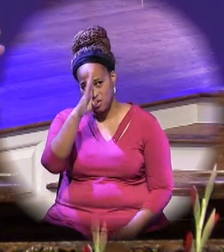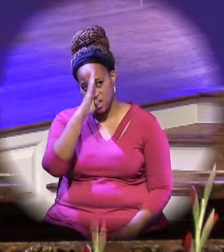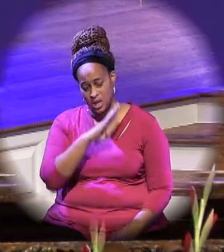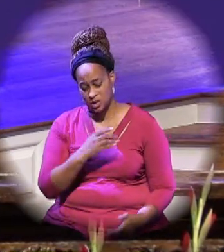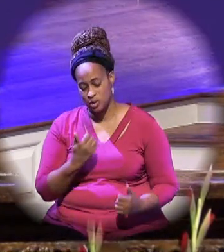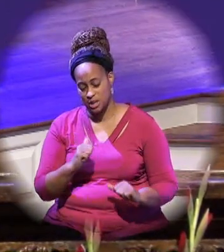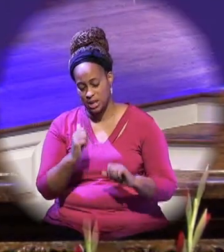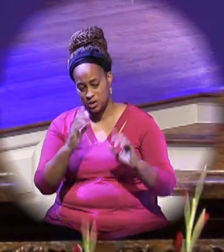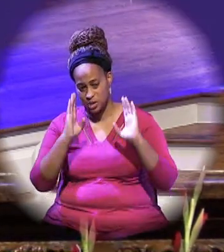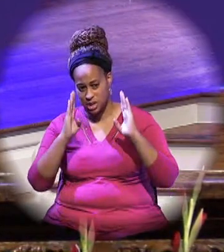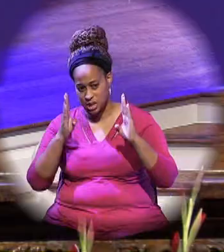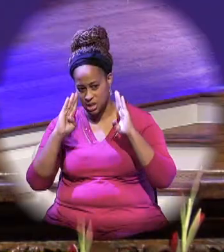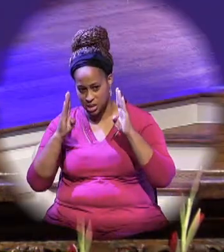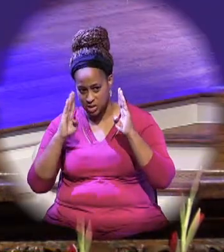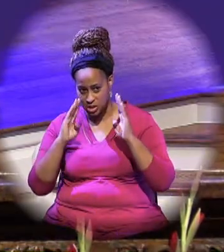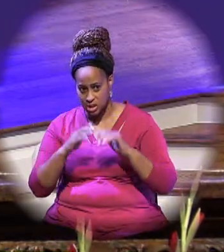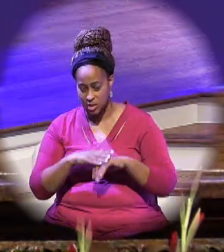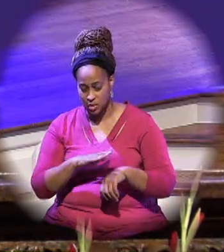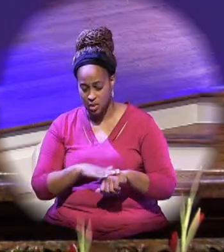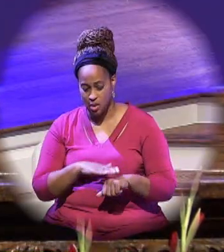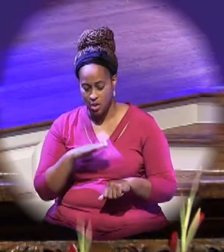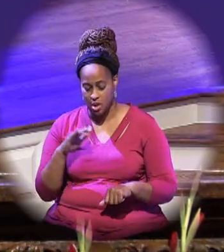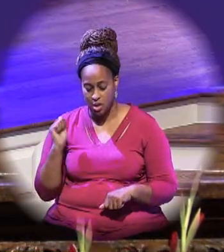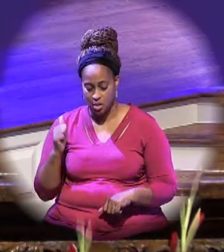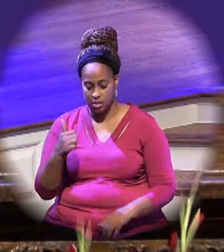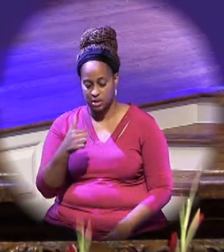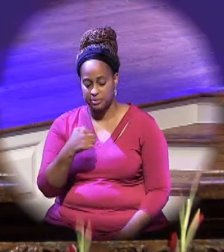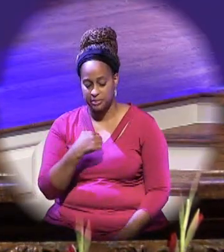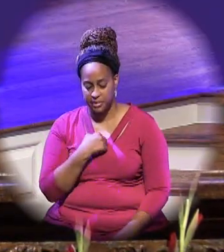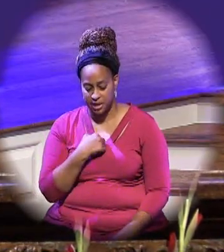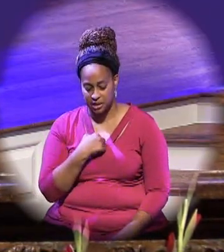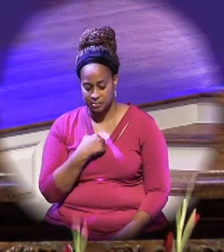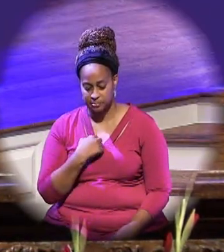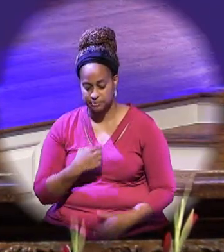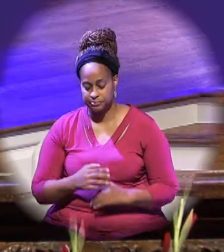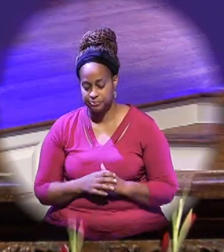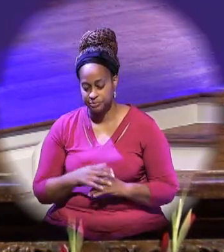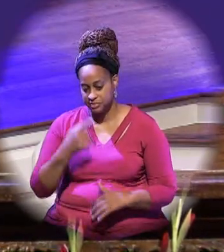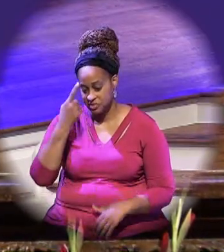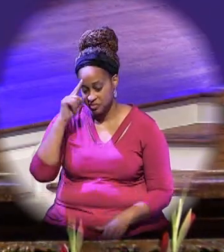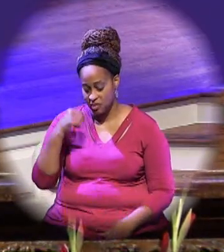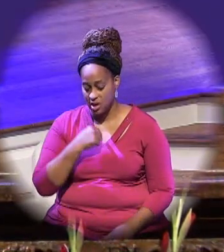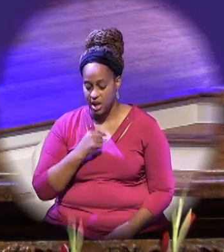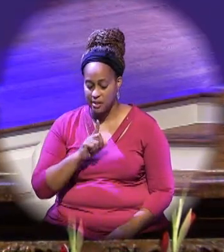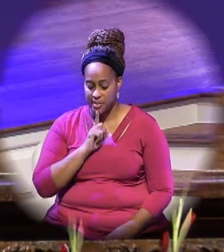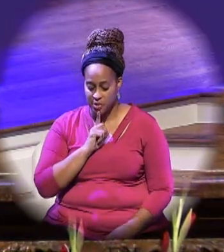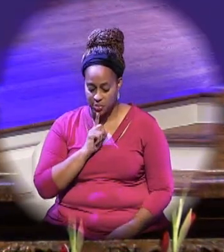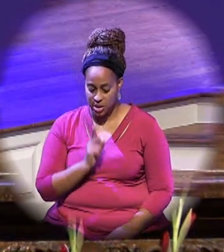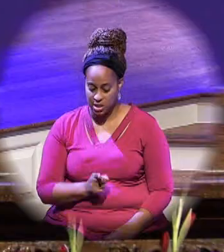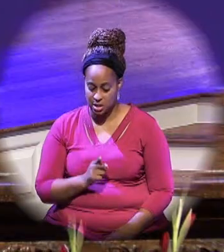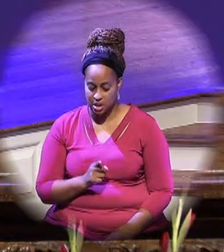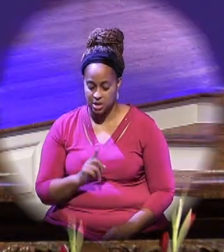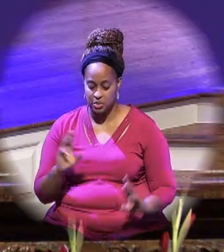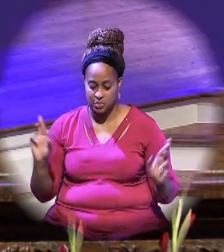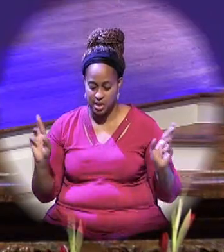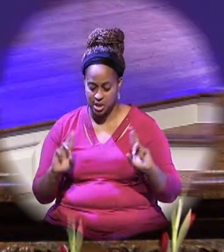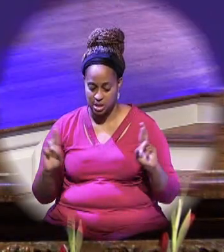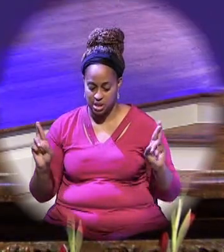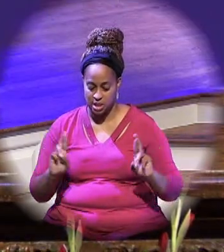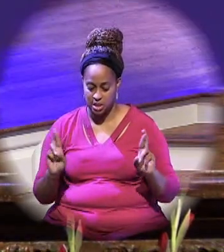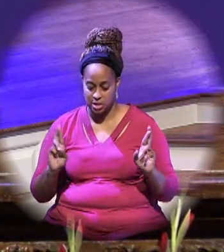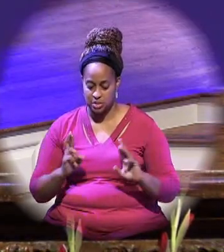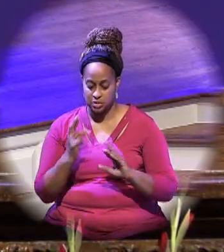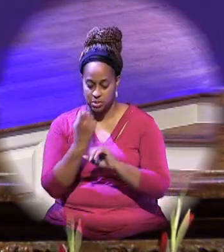your attention. Call on me, for I am willing and ready